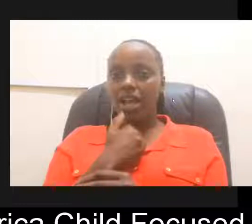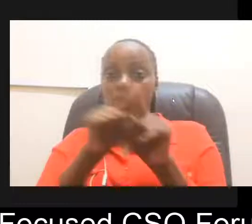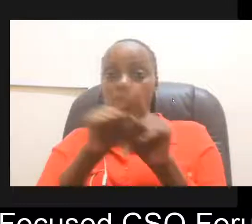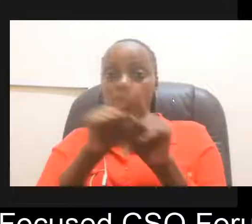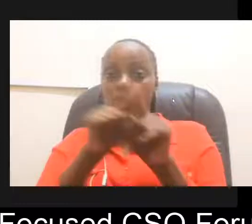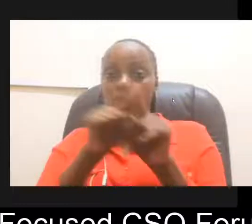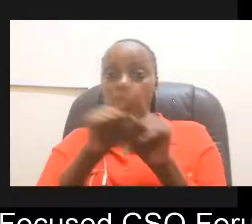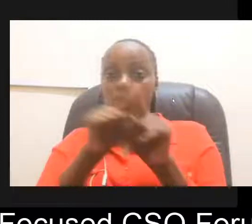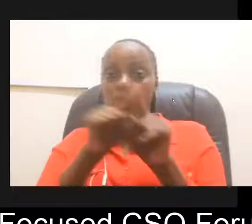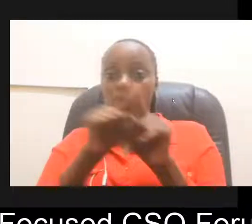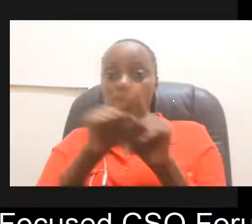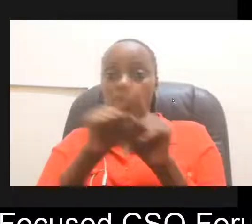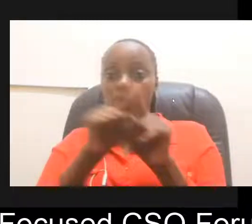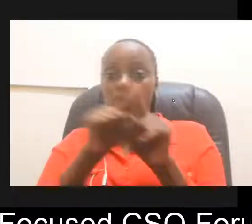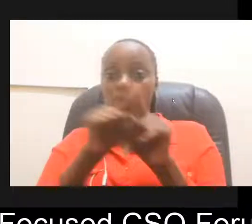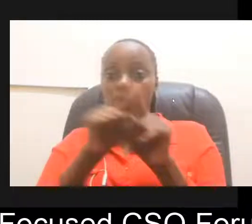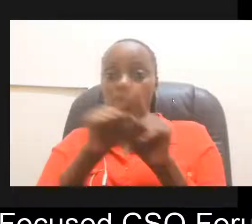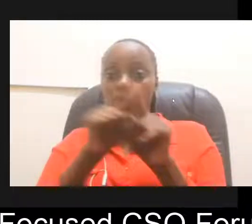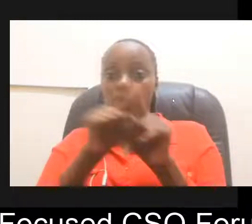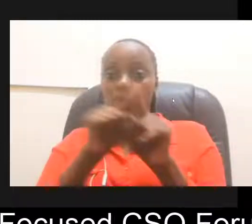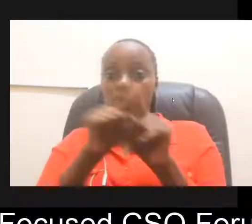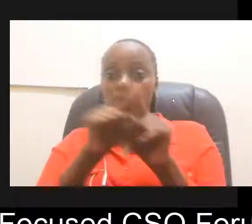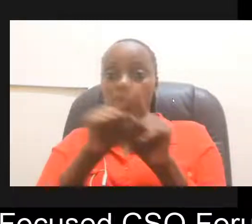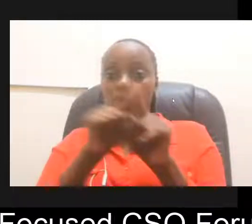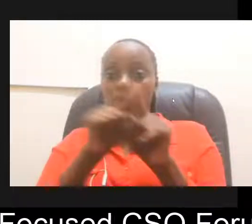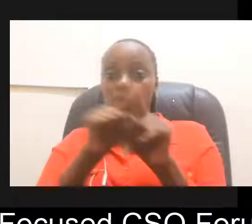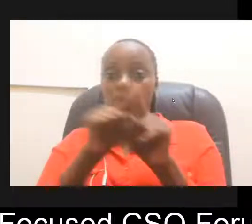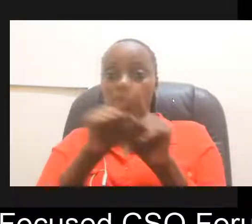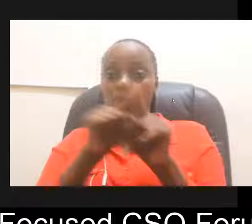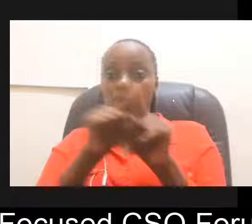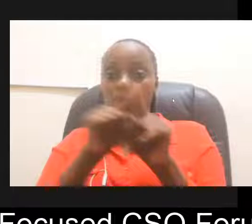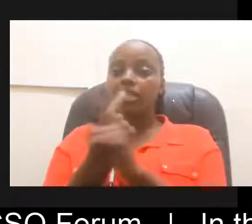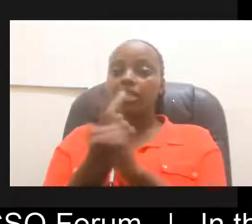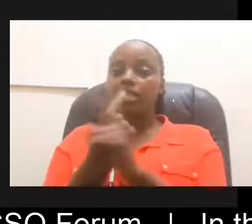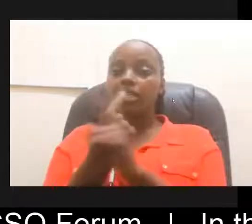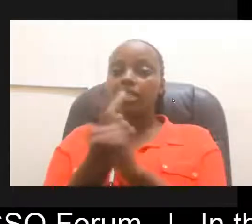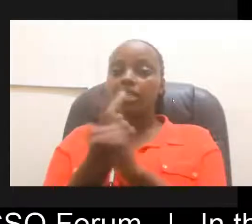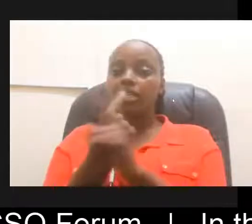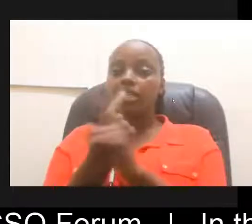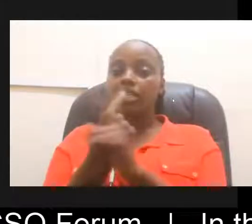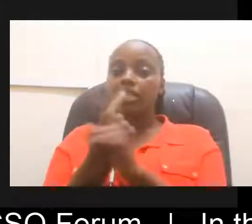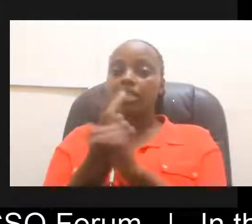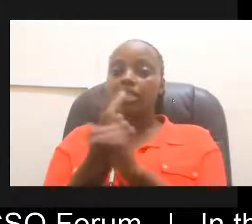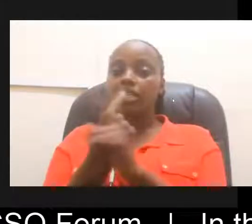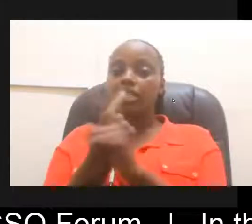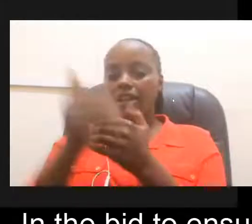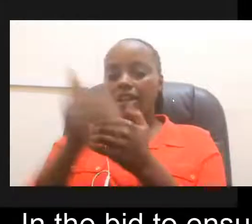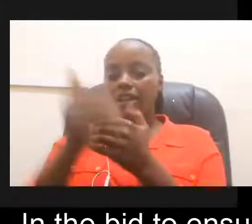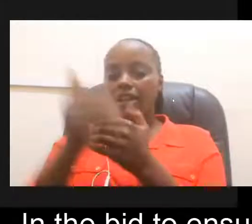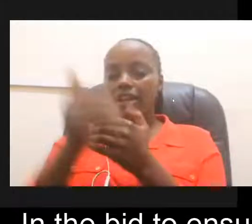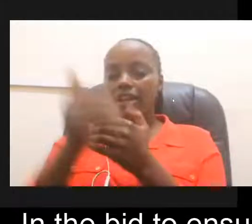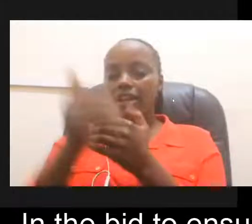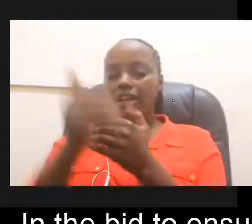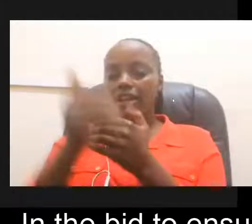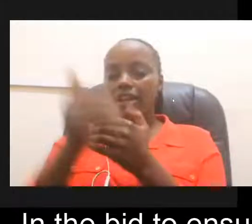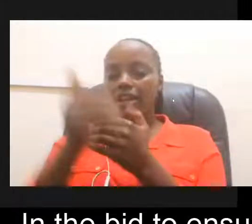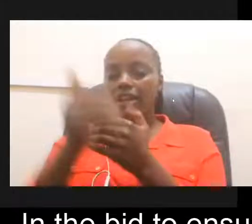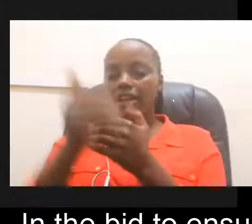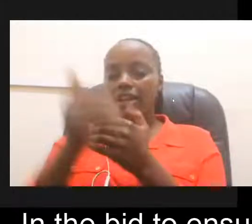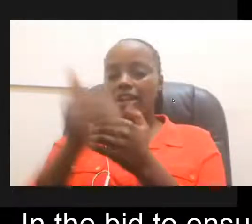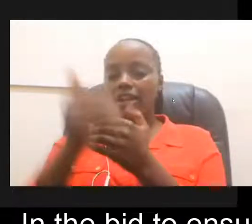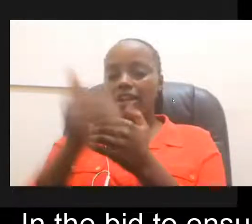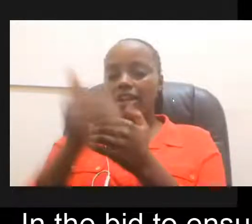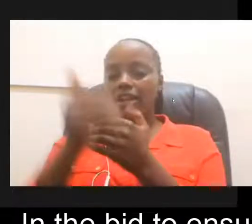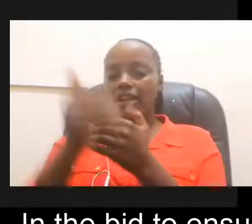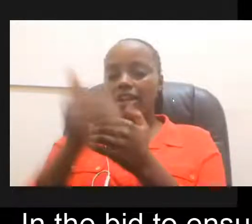And also discussing the different aspects that we are going to touch.